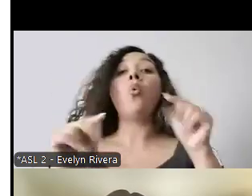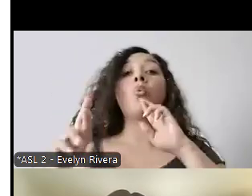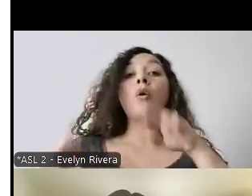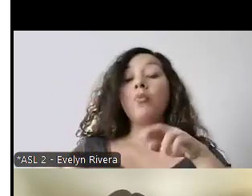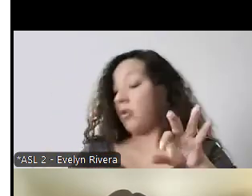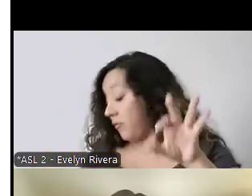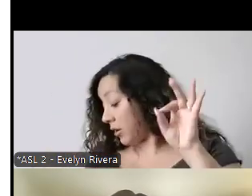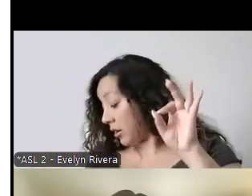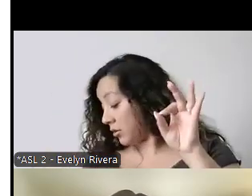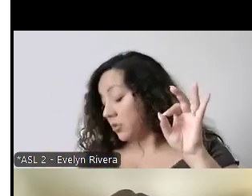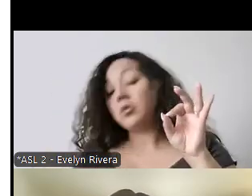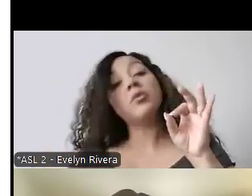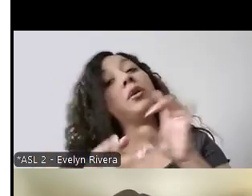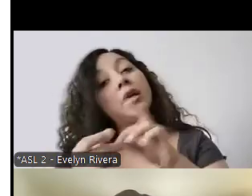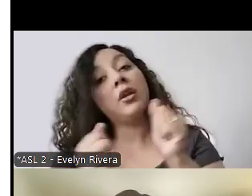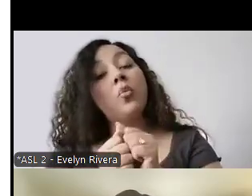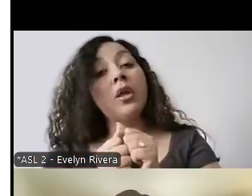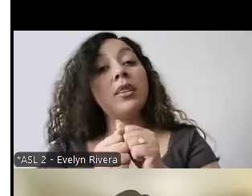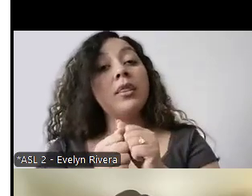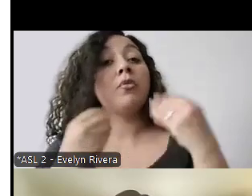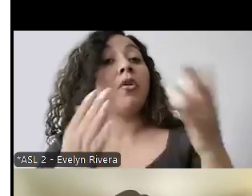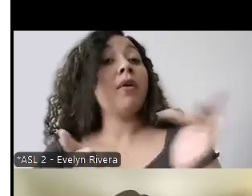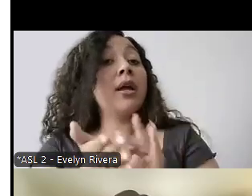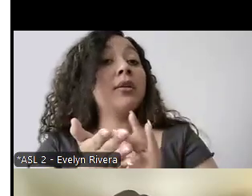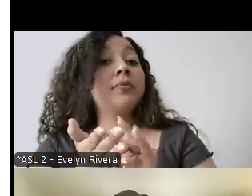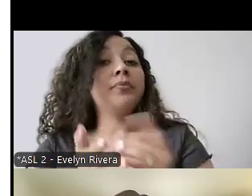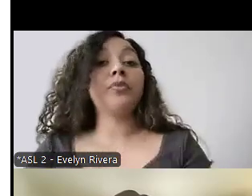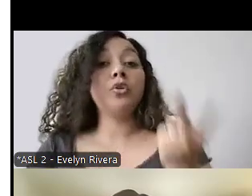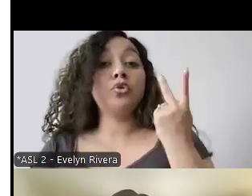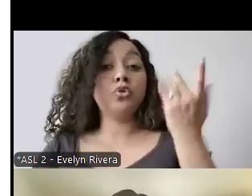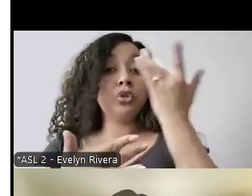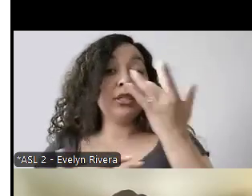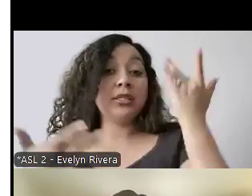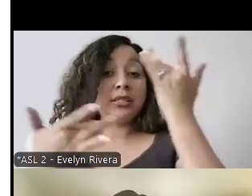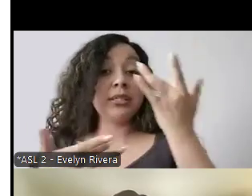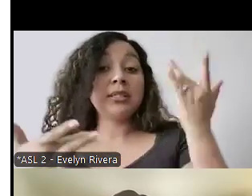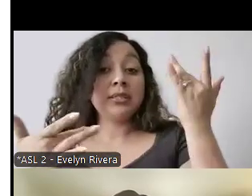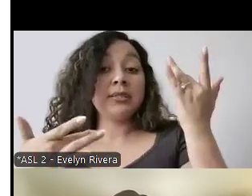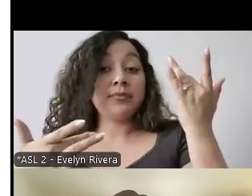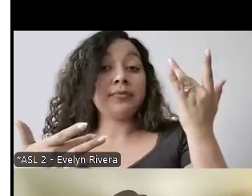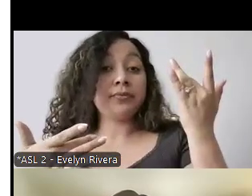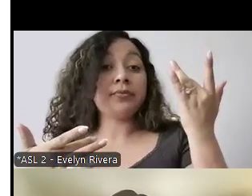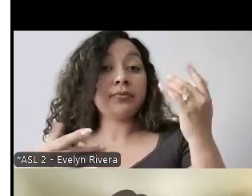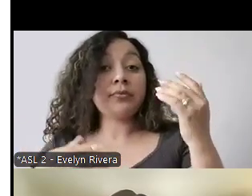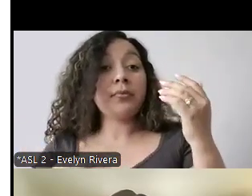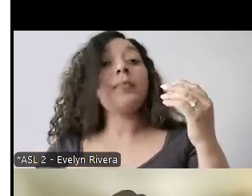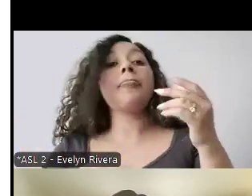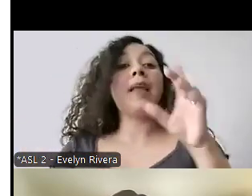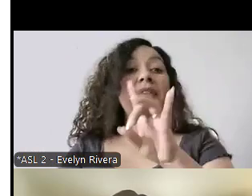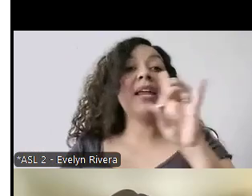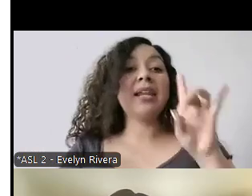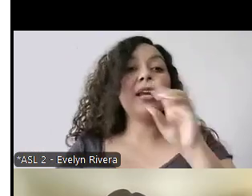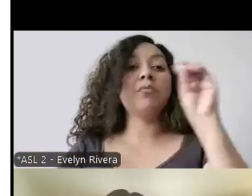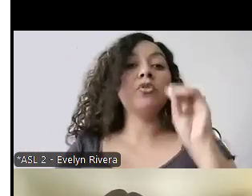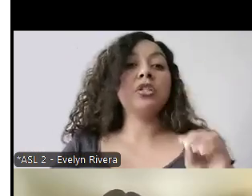of coverage is that for the two disease modifying treatments, they were covered at 88% for the plans that